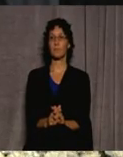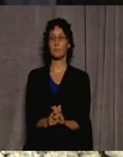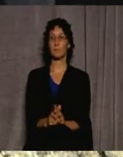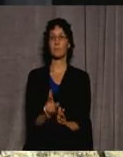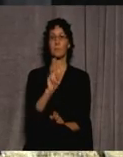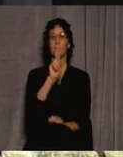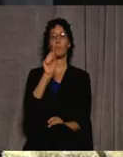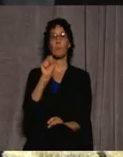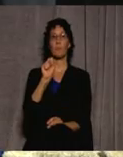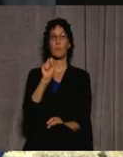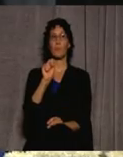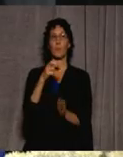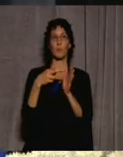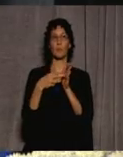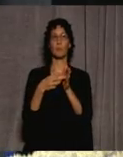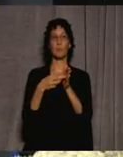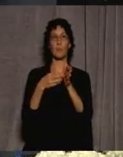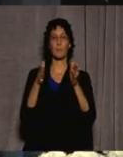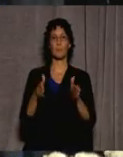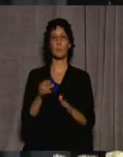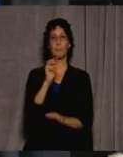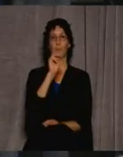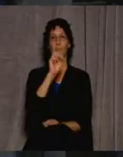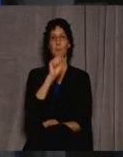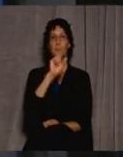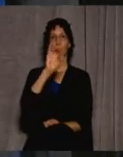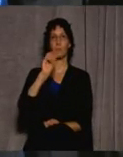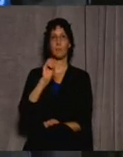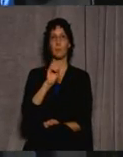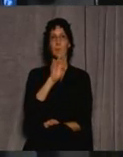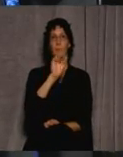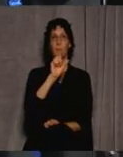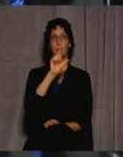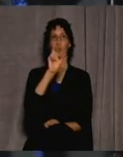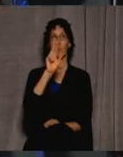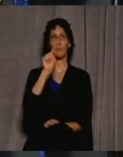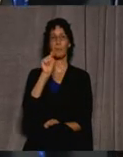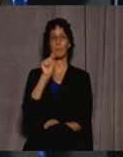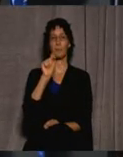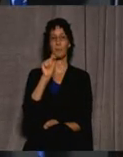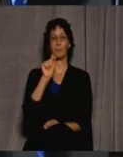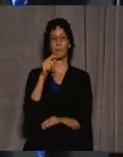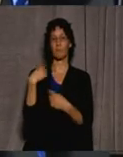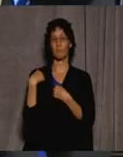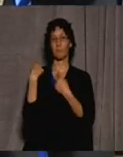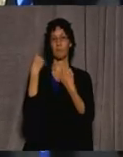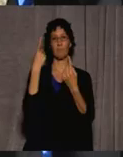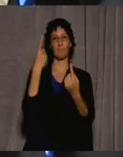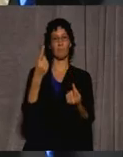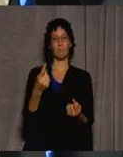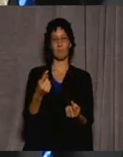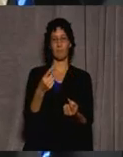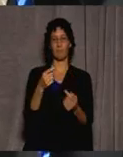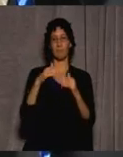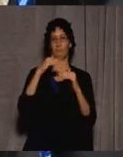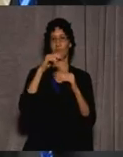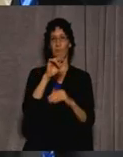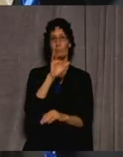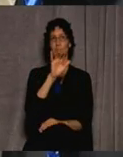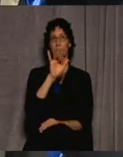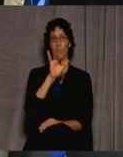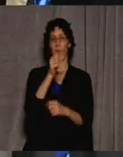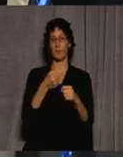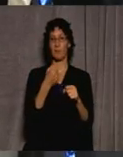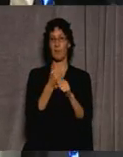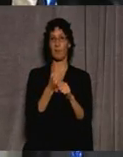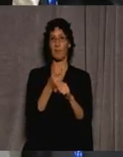U.S. Representative Mario Diaz-Balart, for more than 25 years, you have dedicated